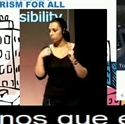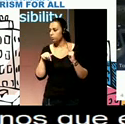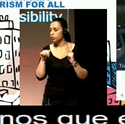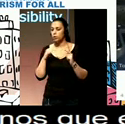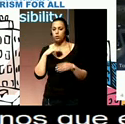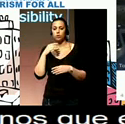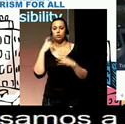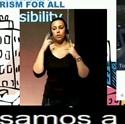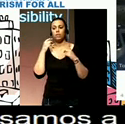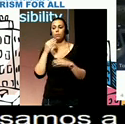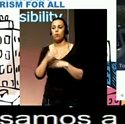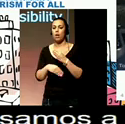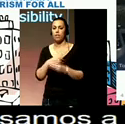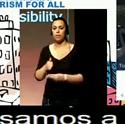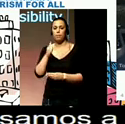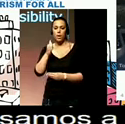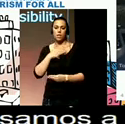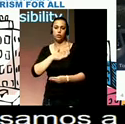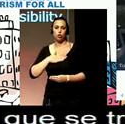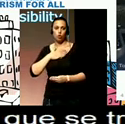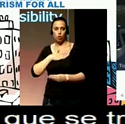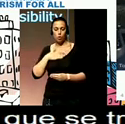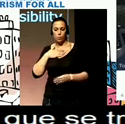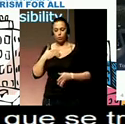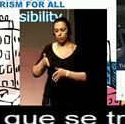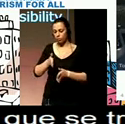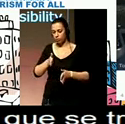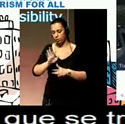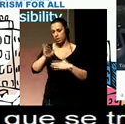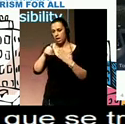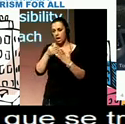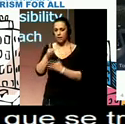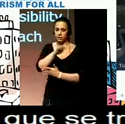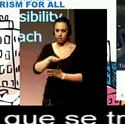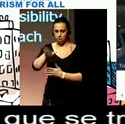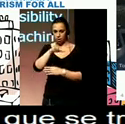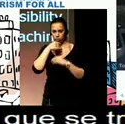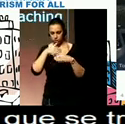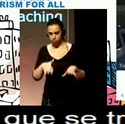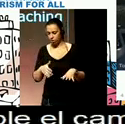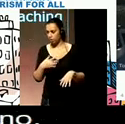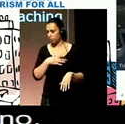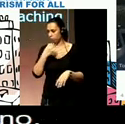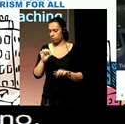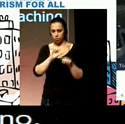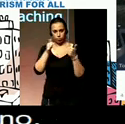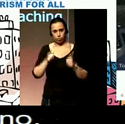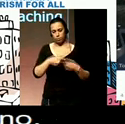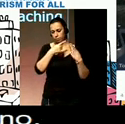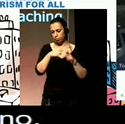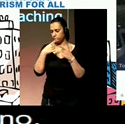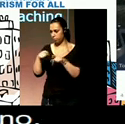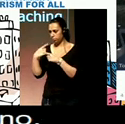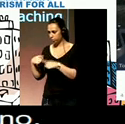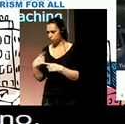middle level approaching, we try to make easier the path